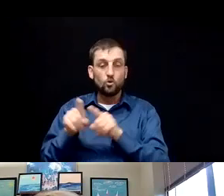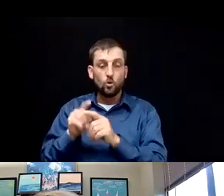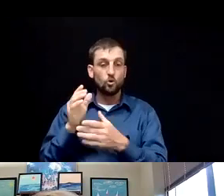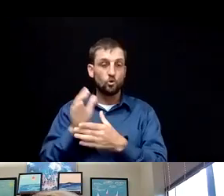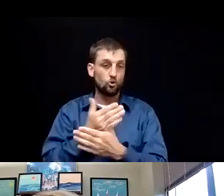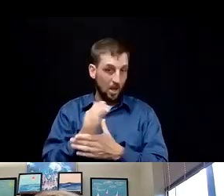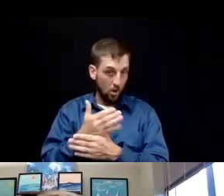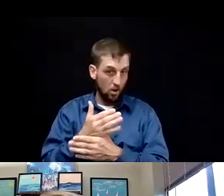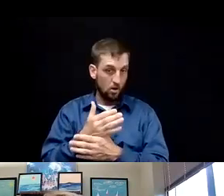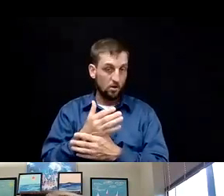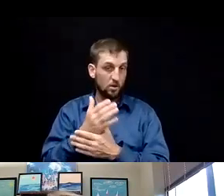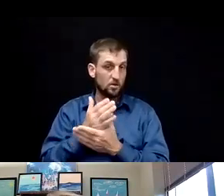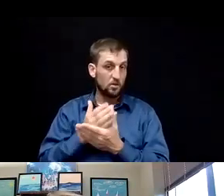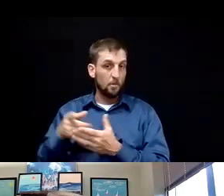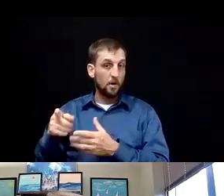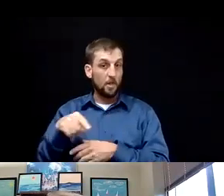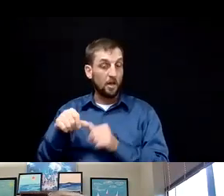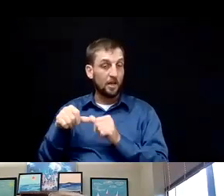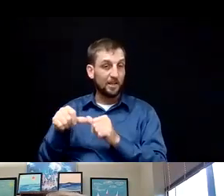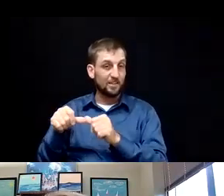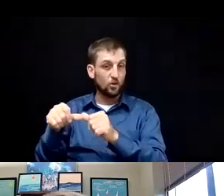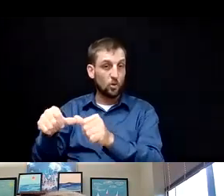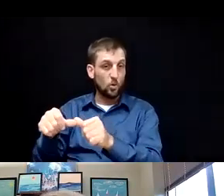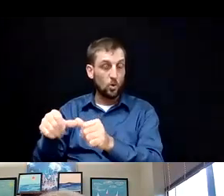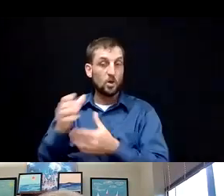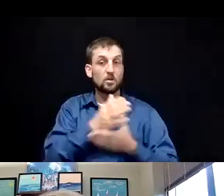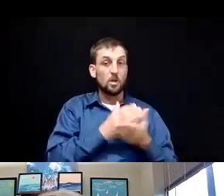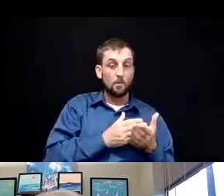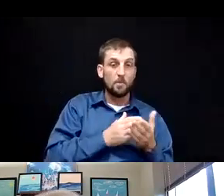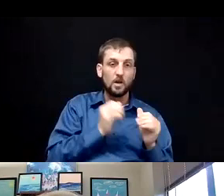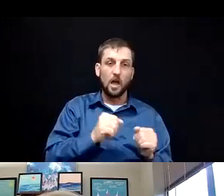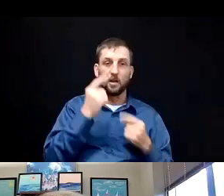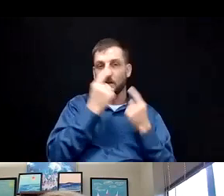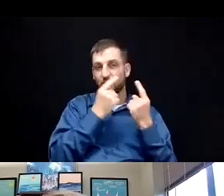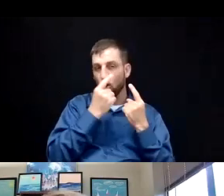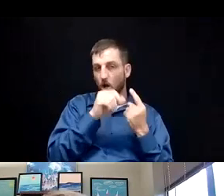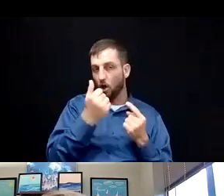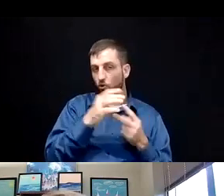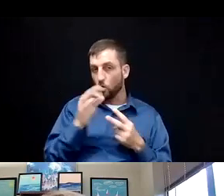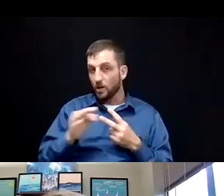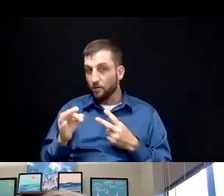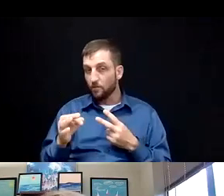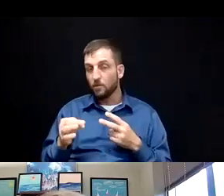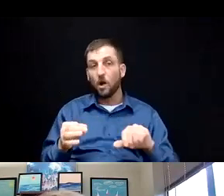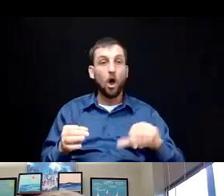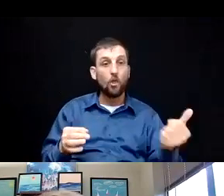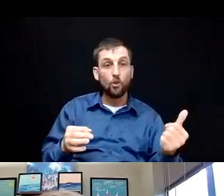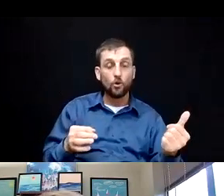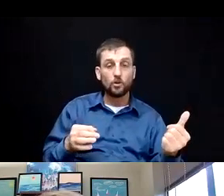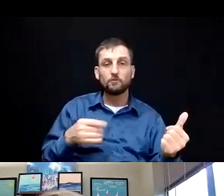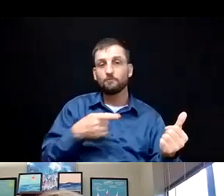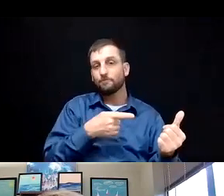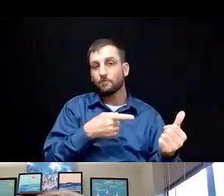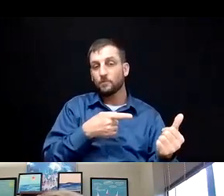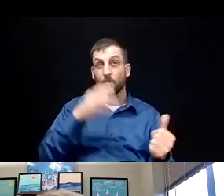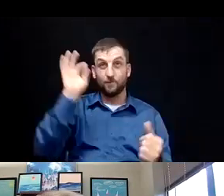some of our exceptions, and there are some that we could consider some alternative to, but there are others that, because of